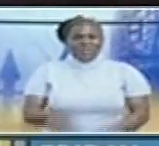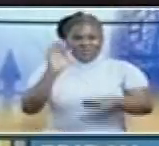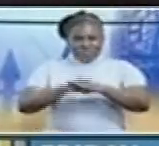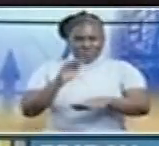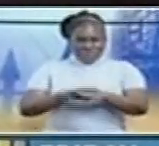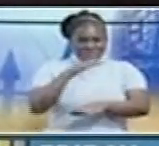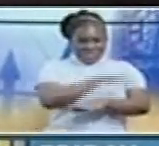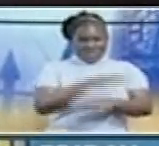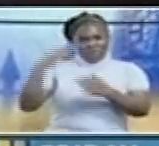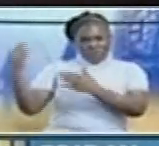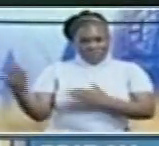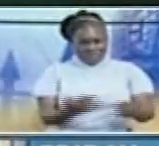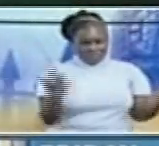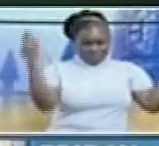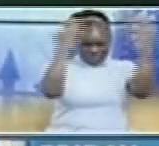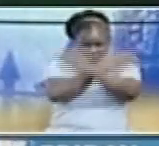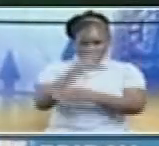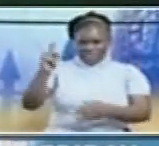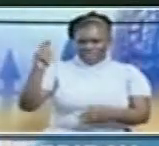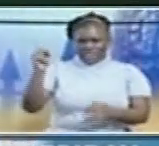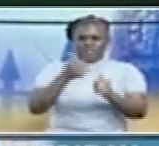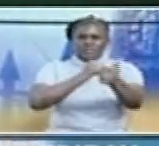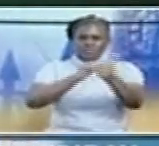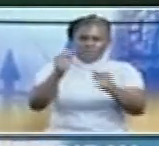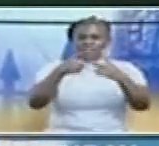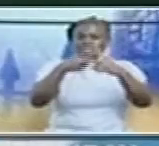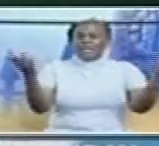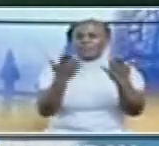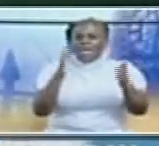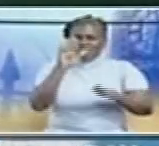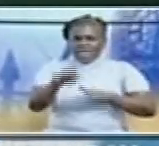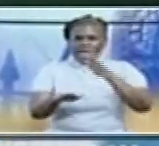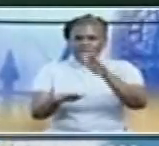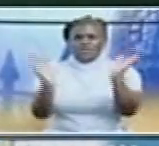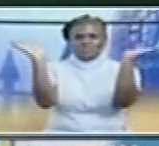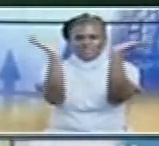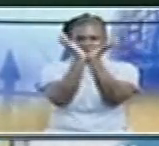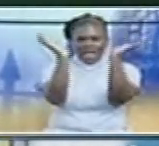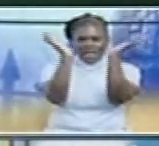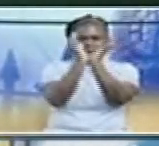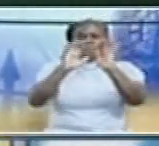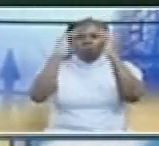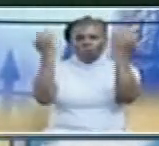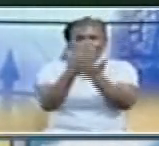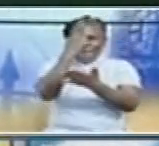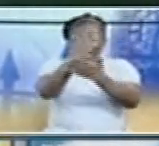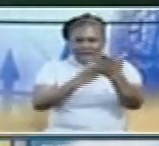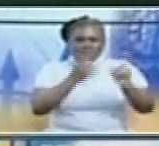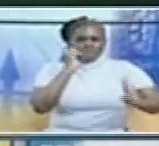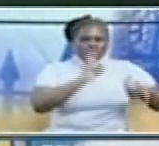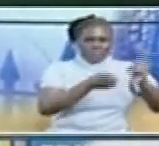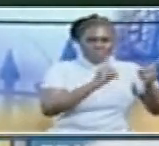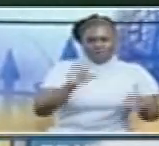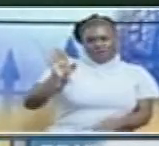Good evening and welcome to tonight's edition of KTN Sports, where we kick off at the Nyal National Stadium, where World Half Marathon record holder